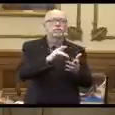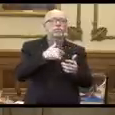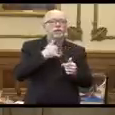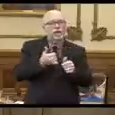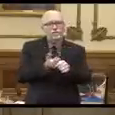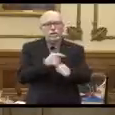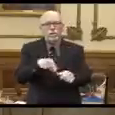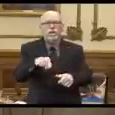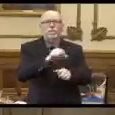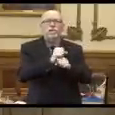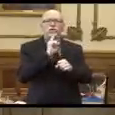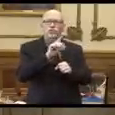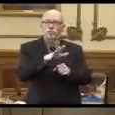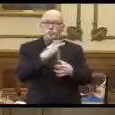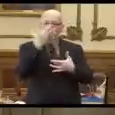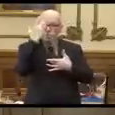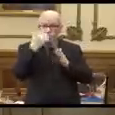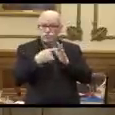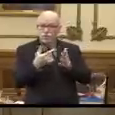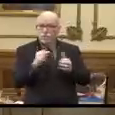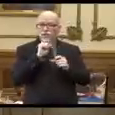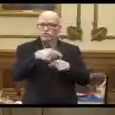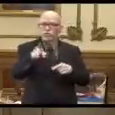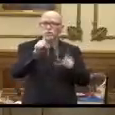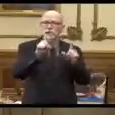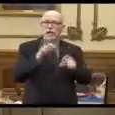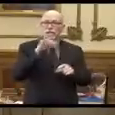with regards to their symptoms and make sure they get tested if